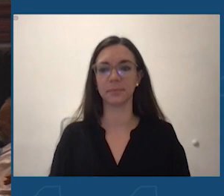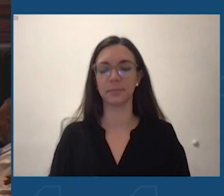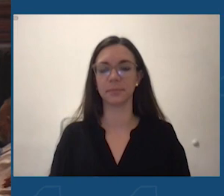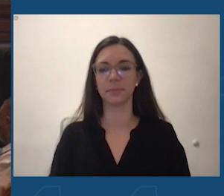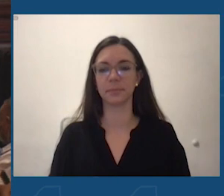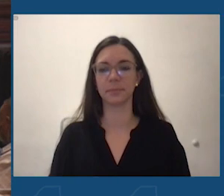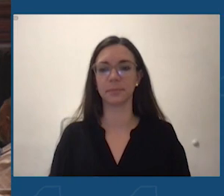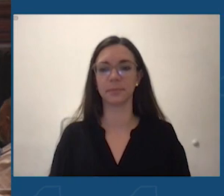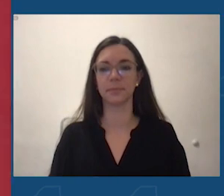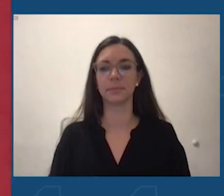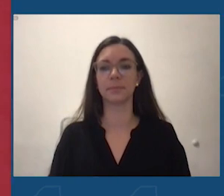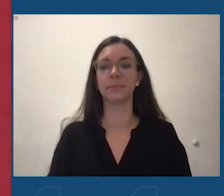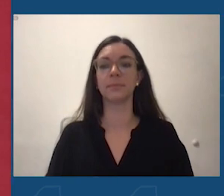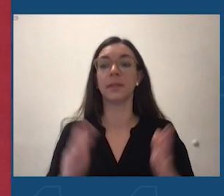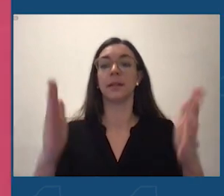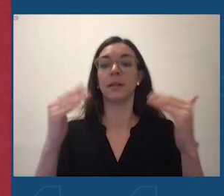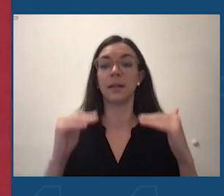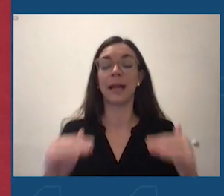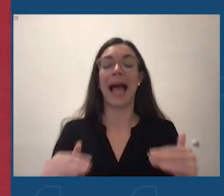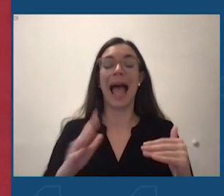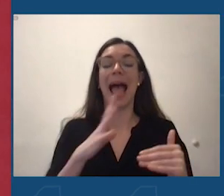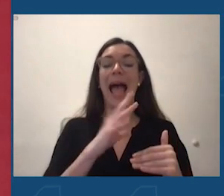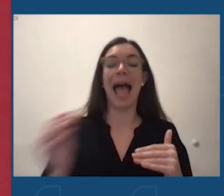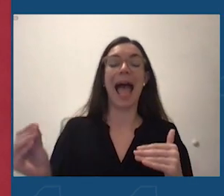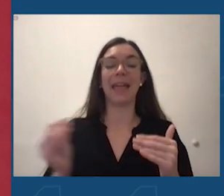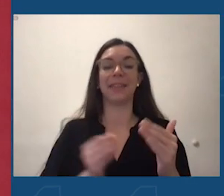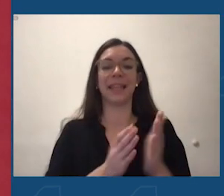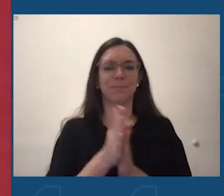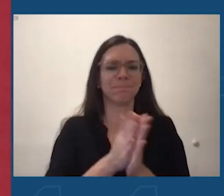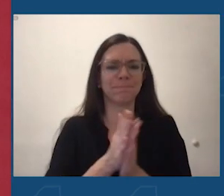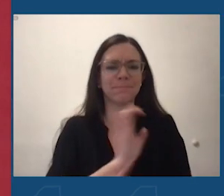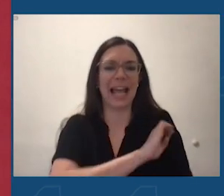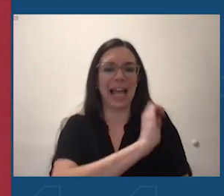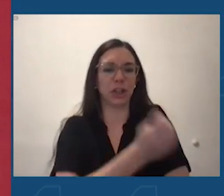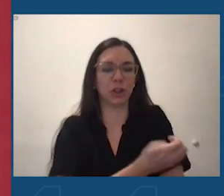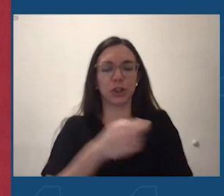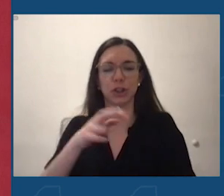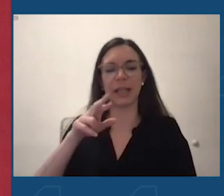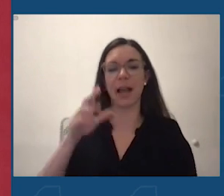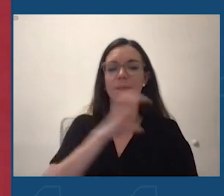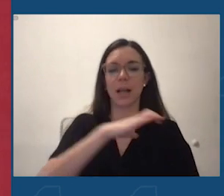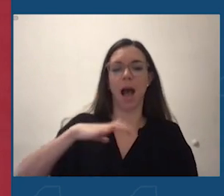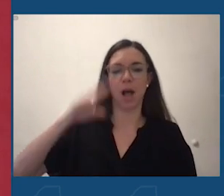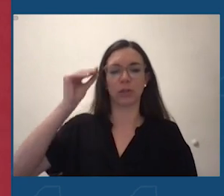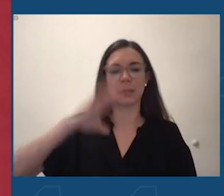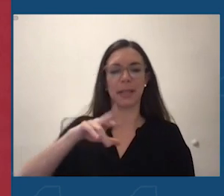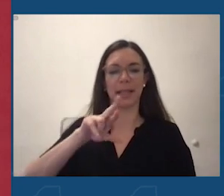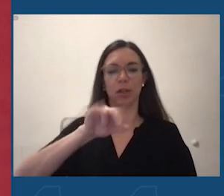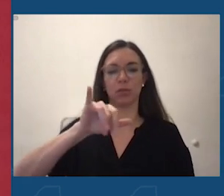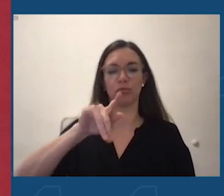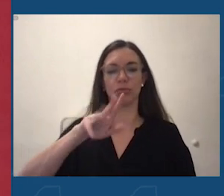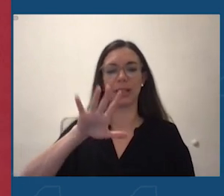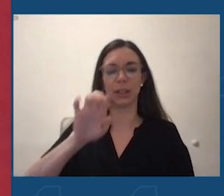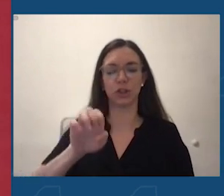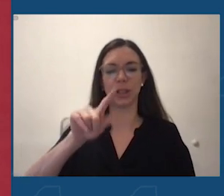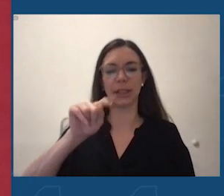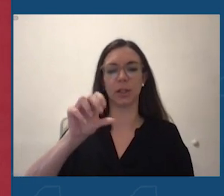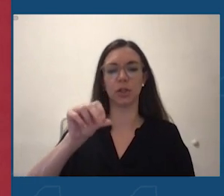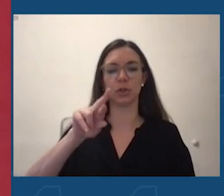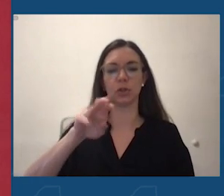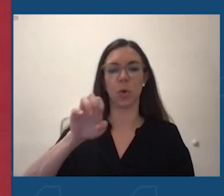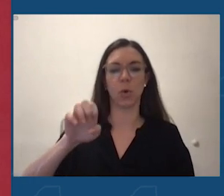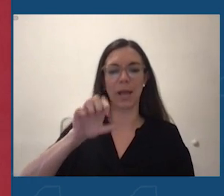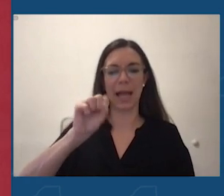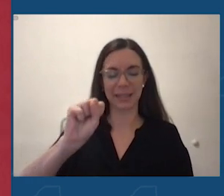And the energy of Congressman Richie Torres. He is boundless. He is so deeply